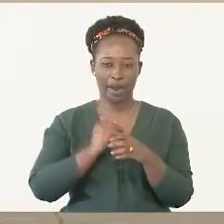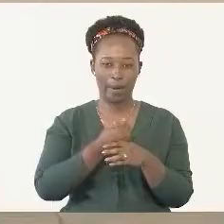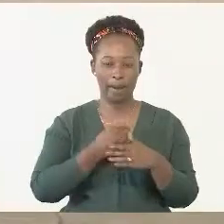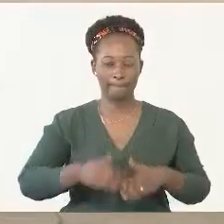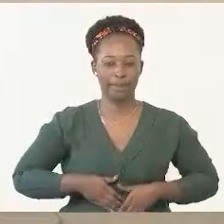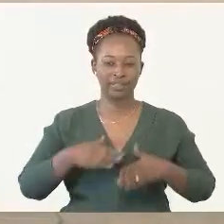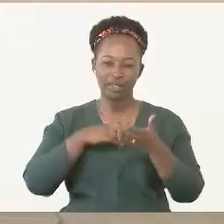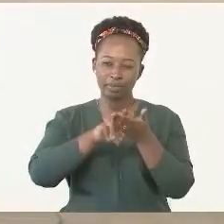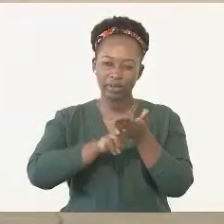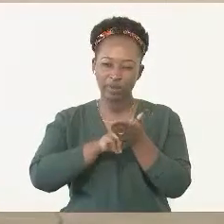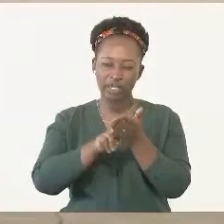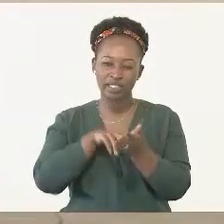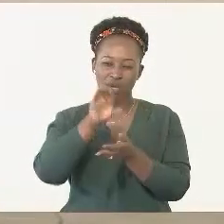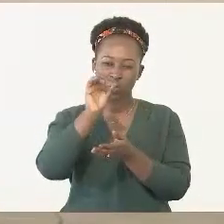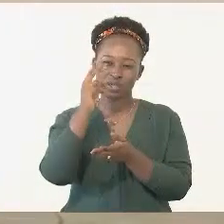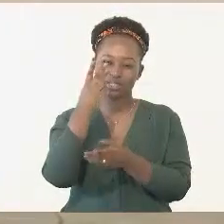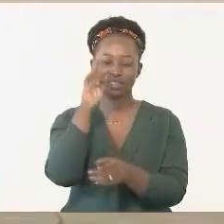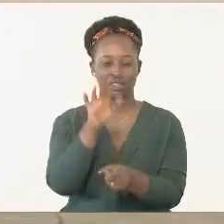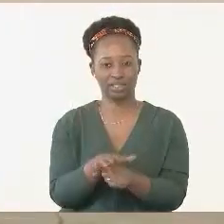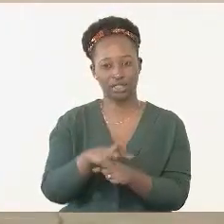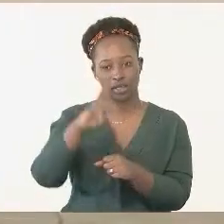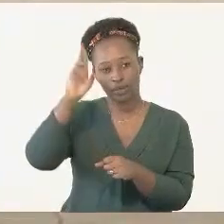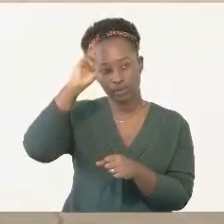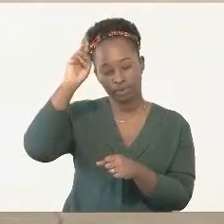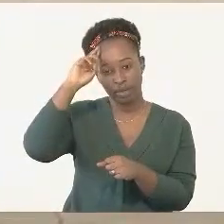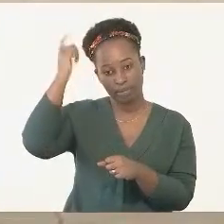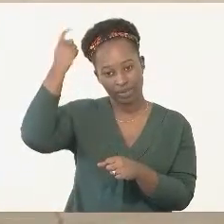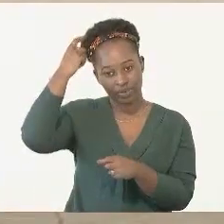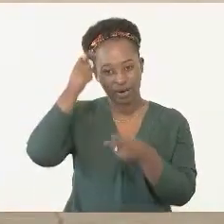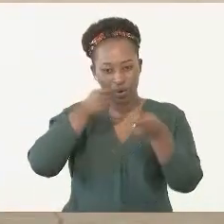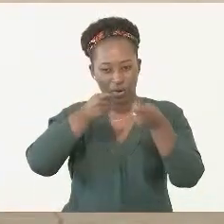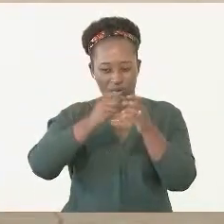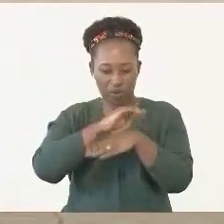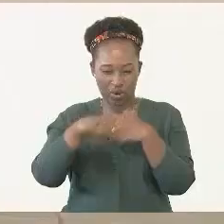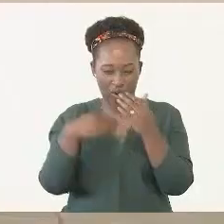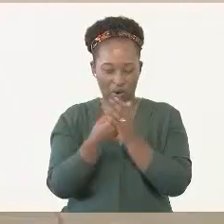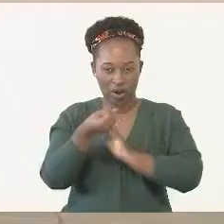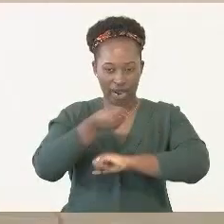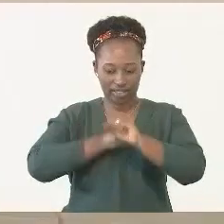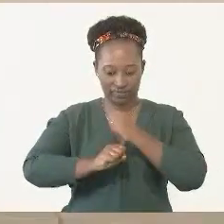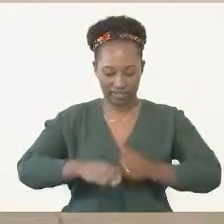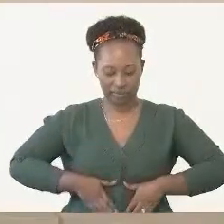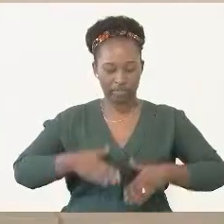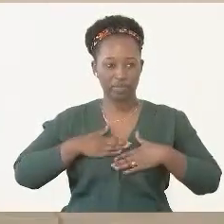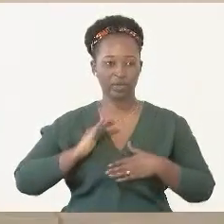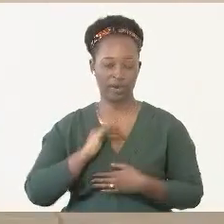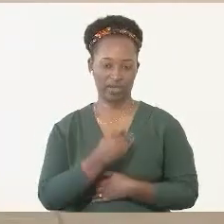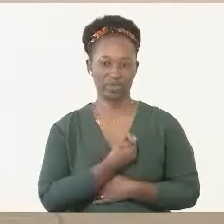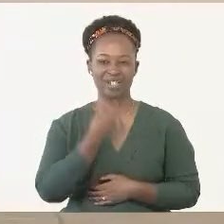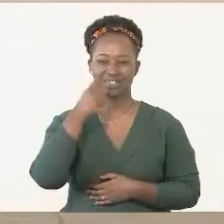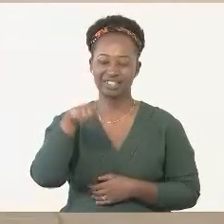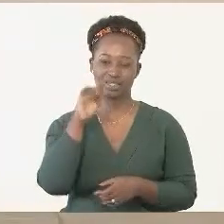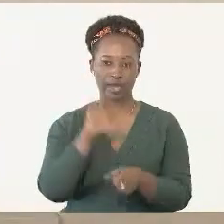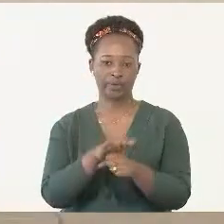a lot of oxygen. Remember, the brain controls all activities of our body. It needs a lot